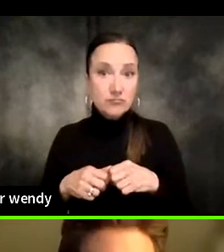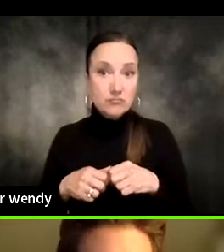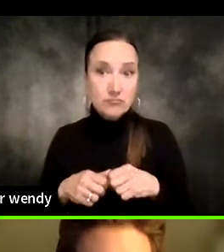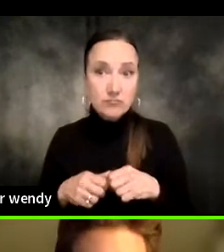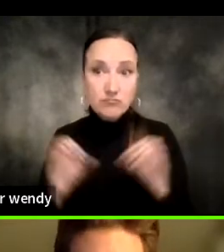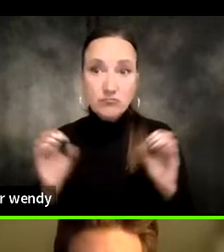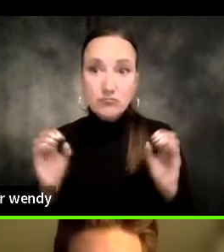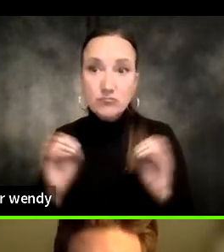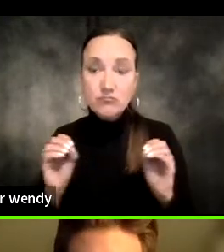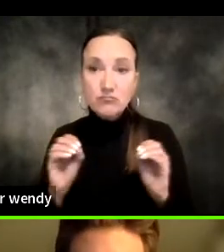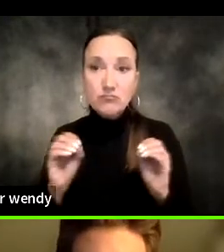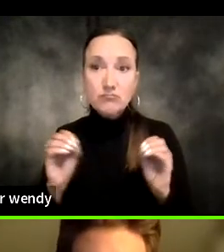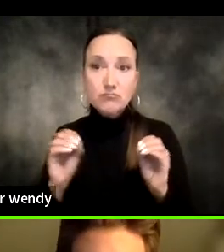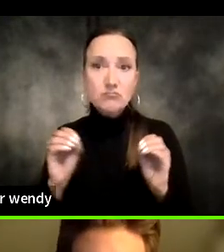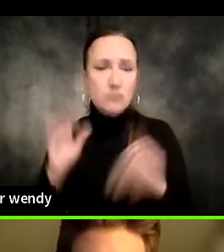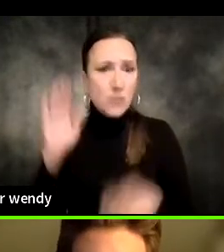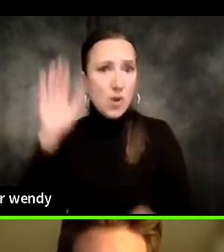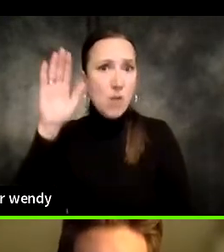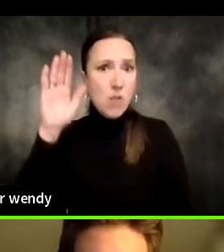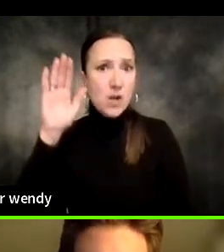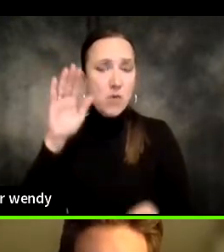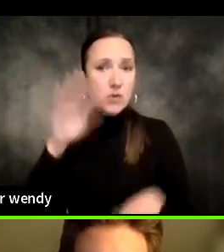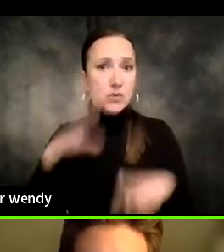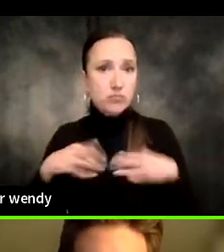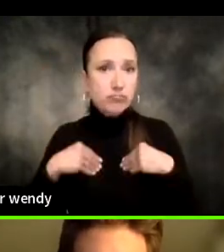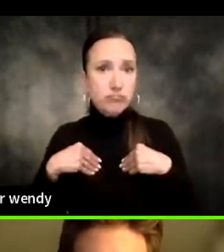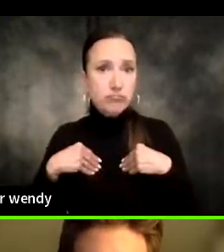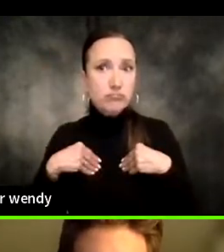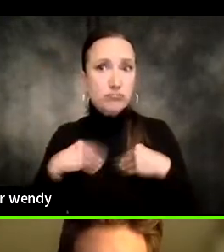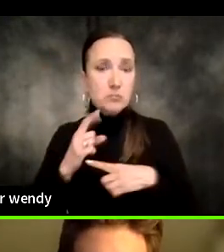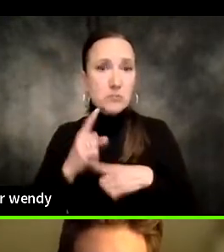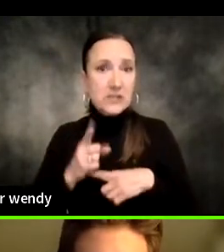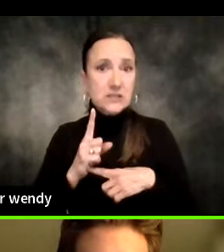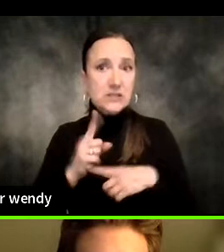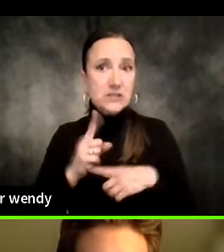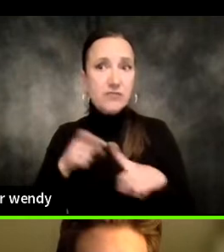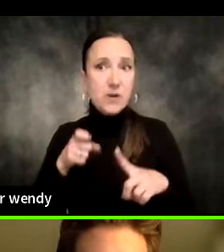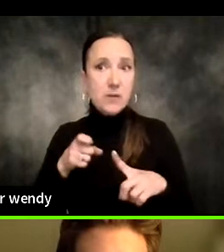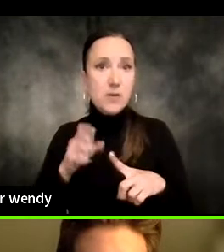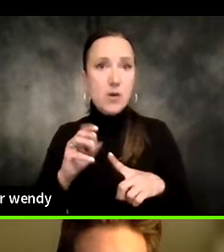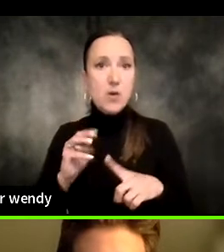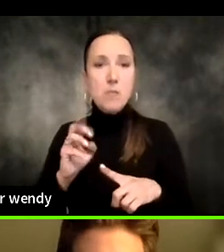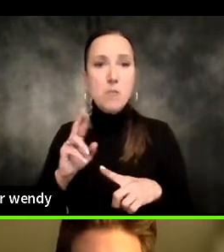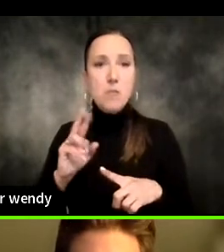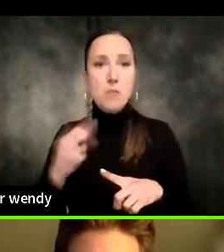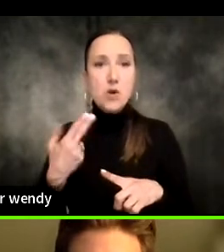No additions, but I'm happy to make a motion to adopt the minutes from the March